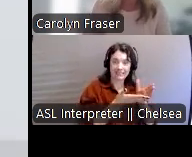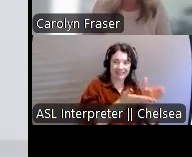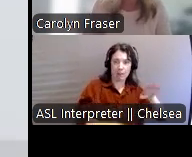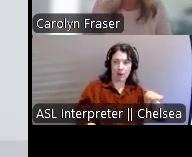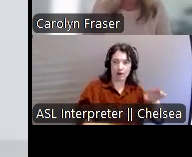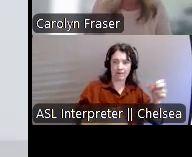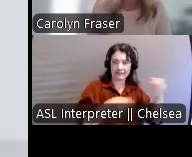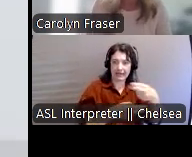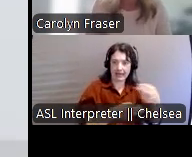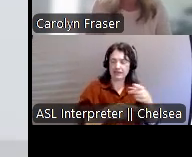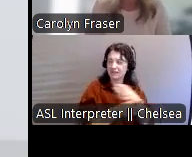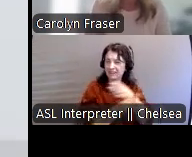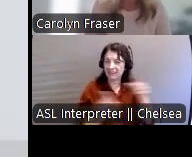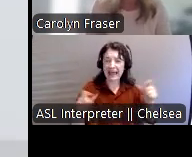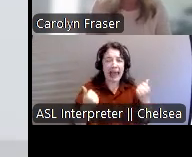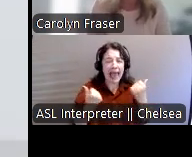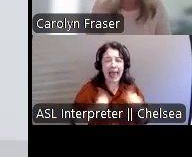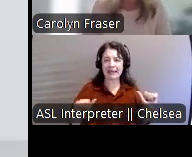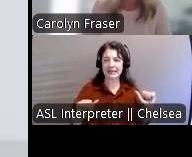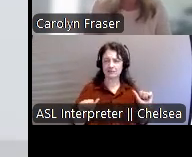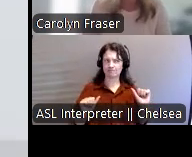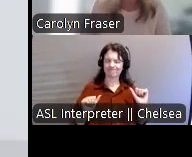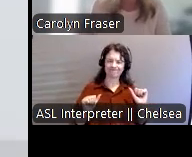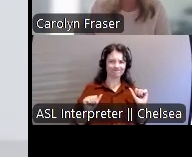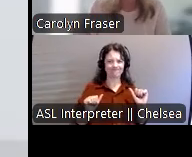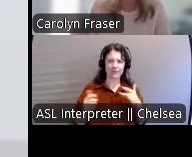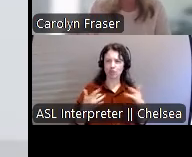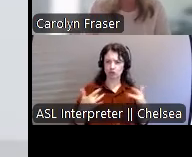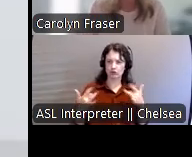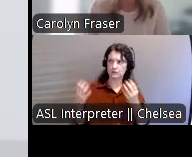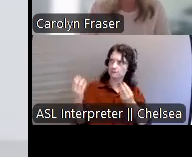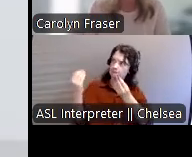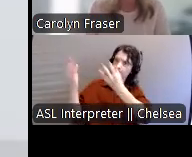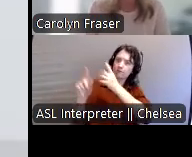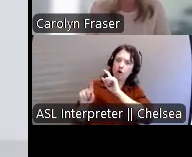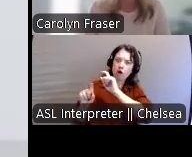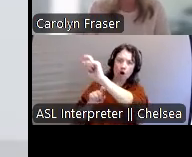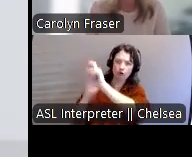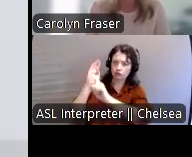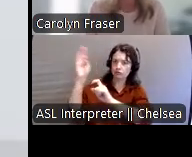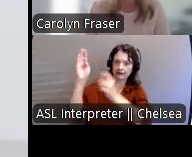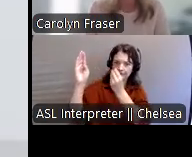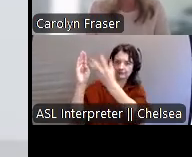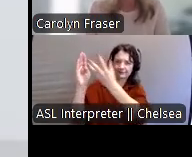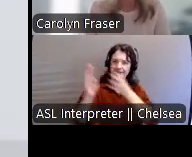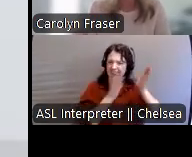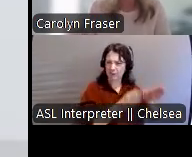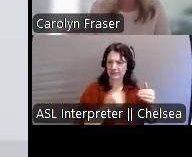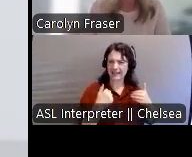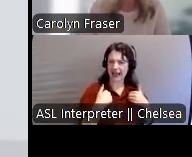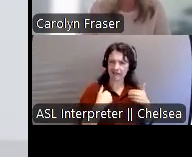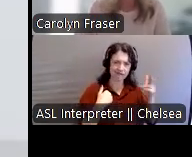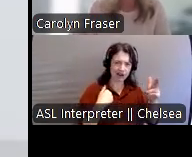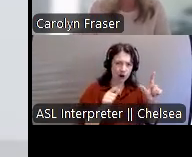concerns, you can call and advise them that you have concerns about this person owning a firearm or having a license. And they